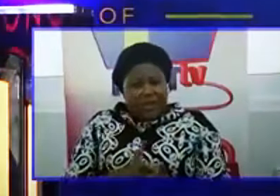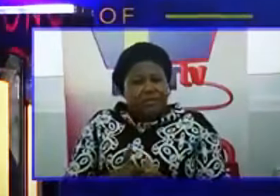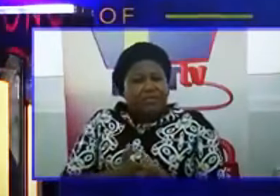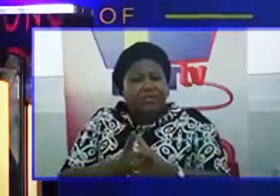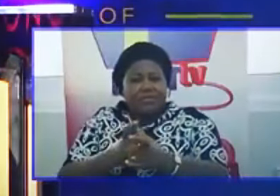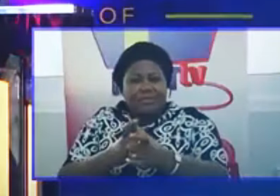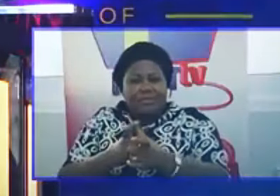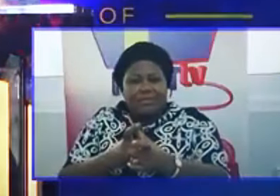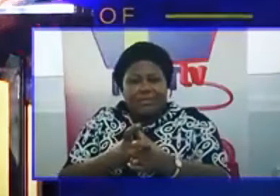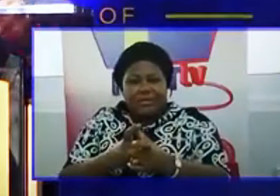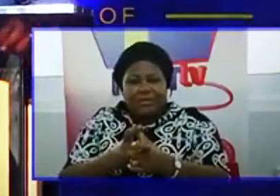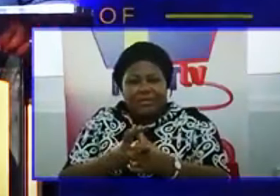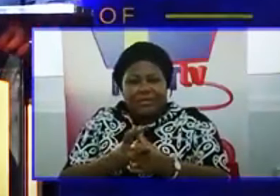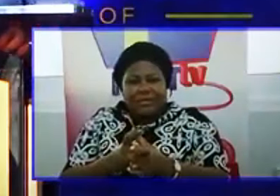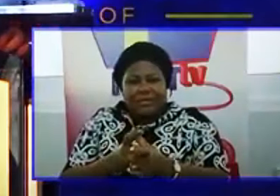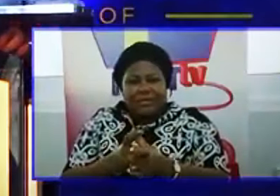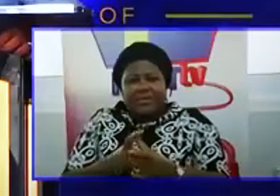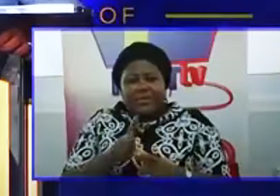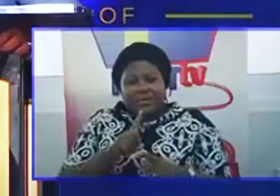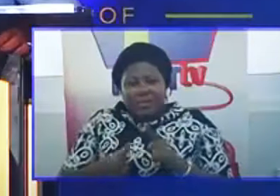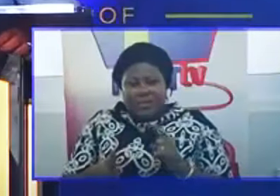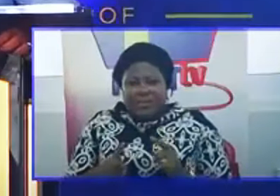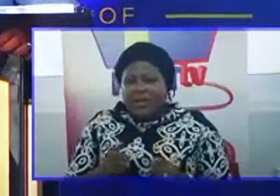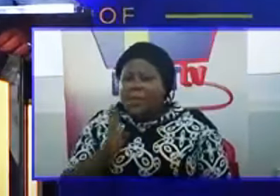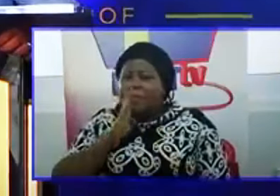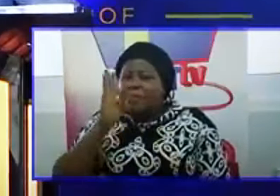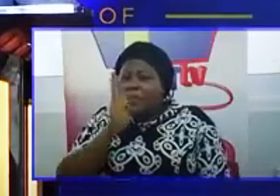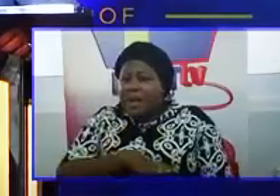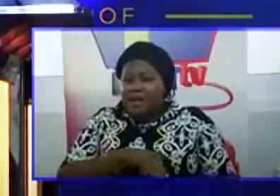think. We are in evil days.